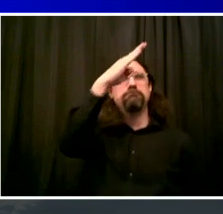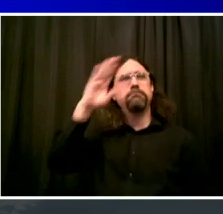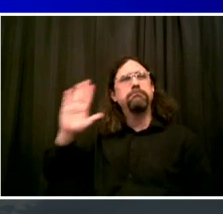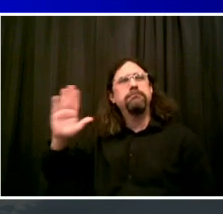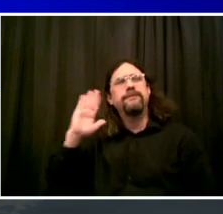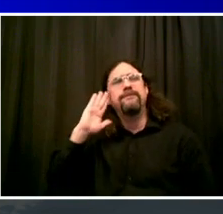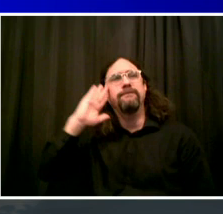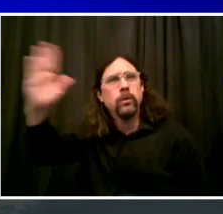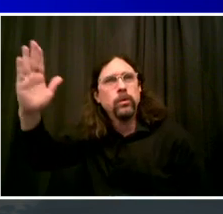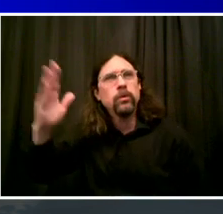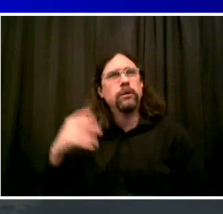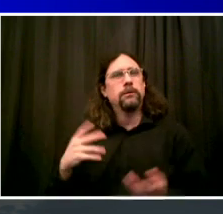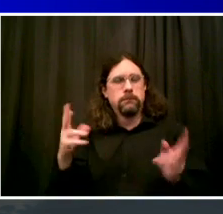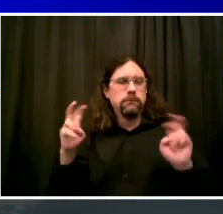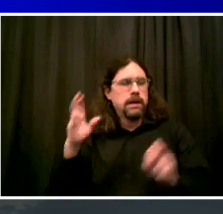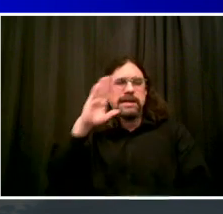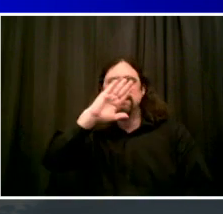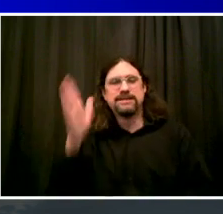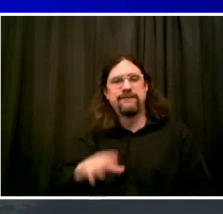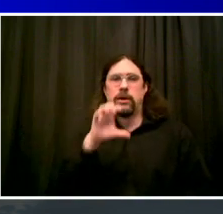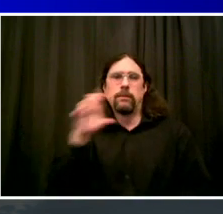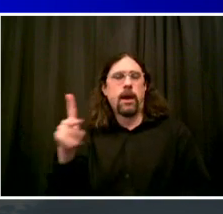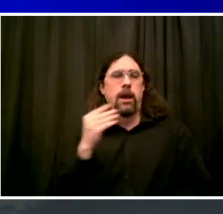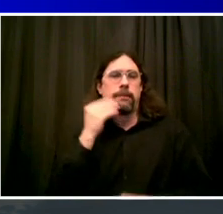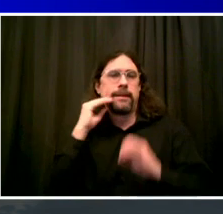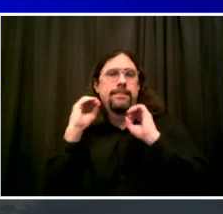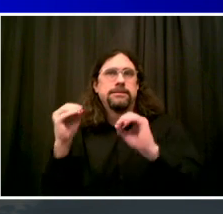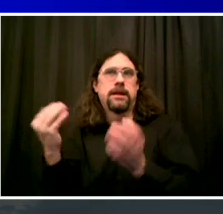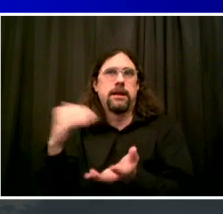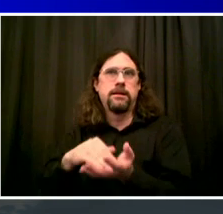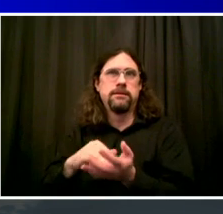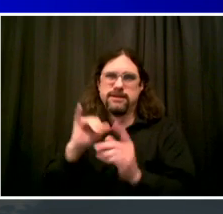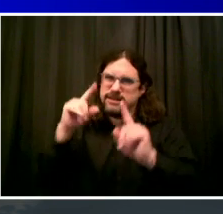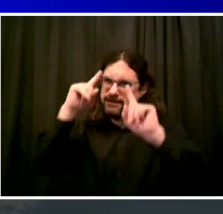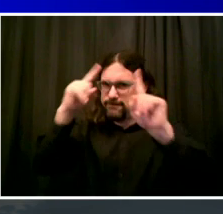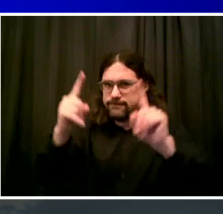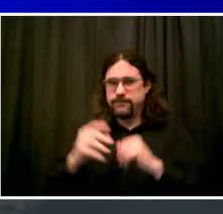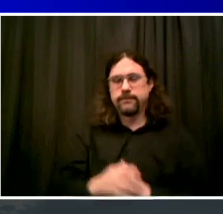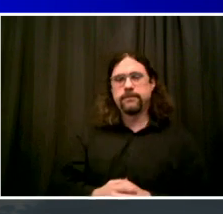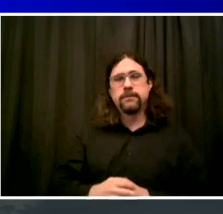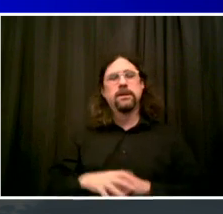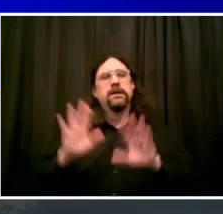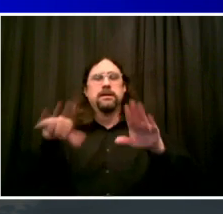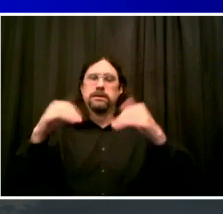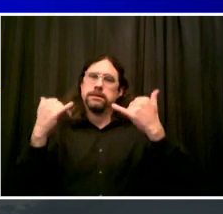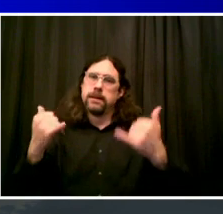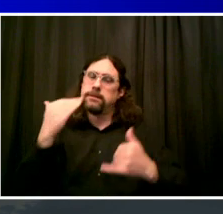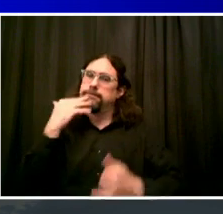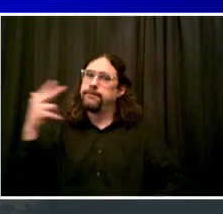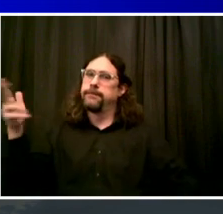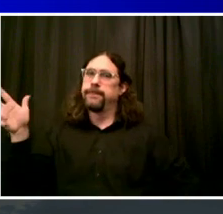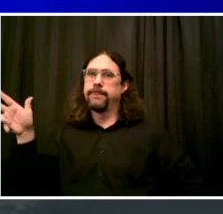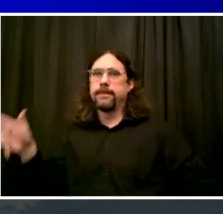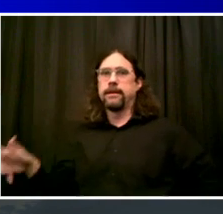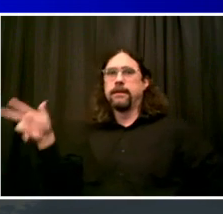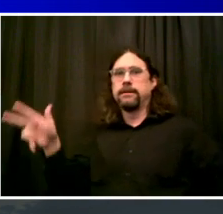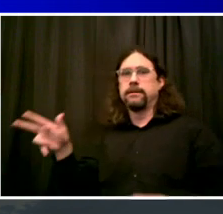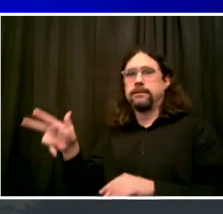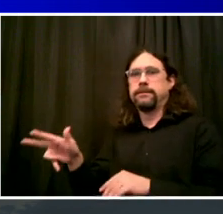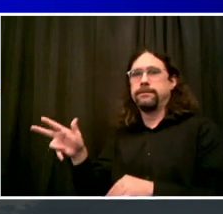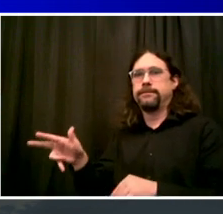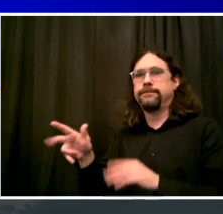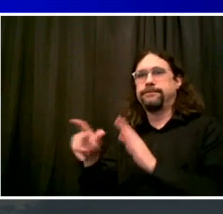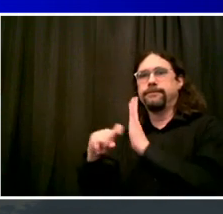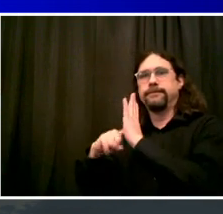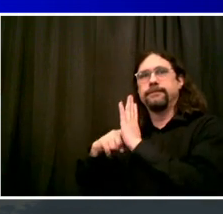Okay, let's now talk about the daily indicators. And this is every day the thing we are